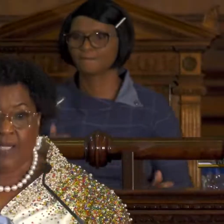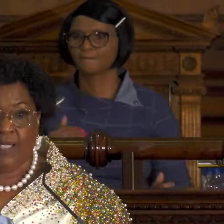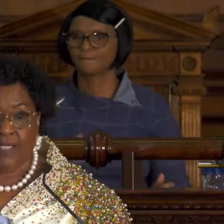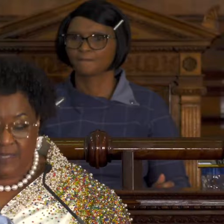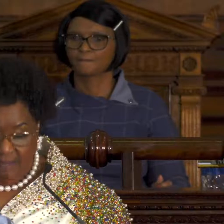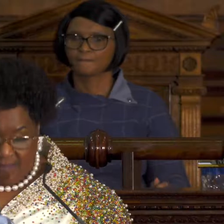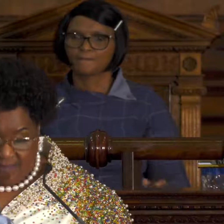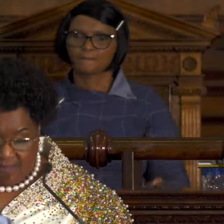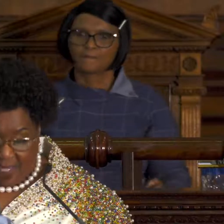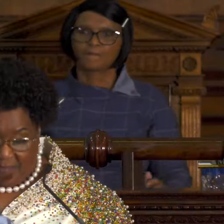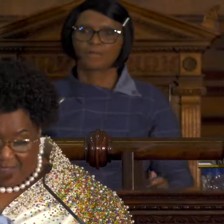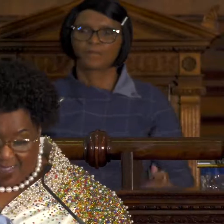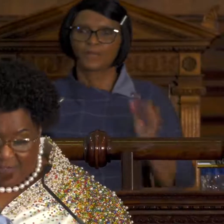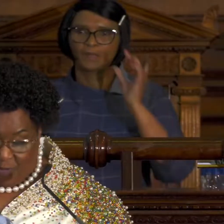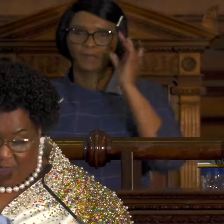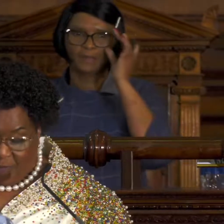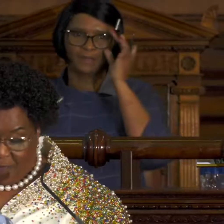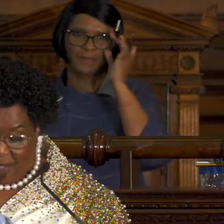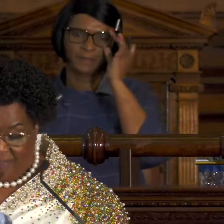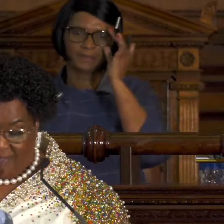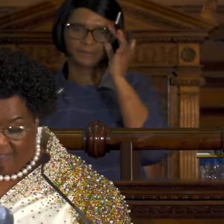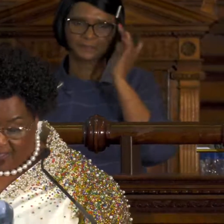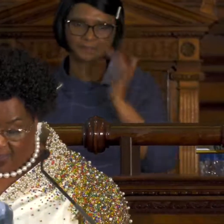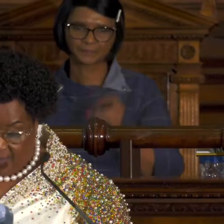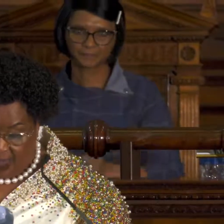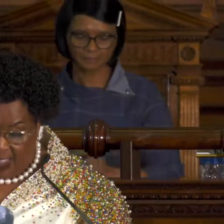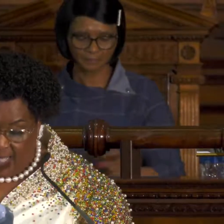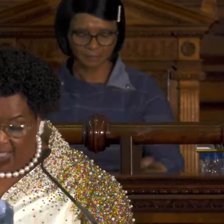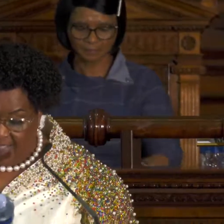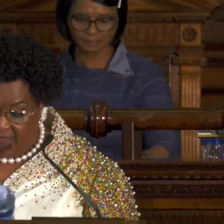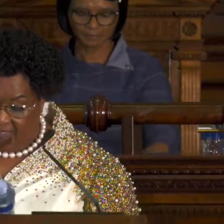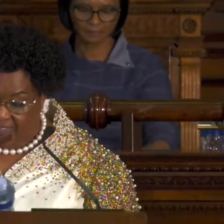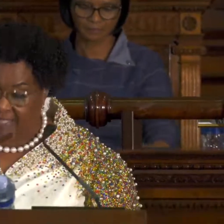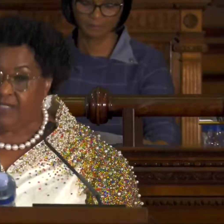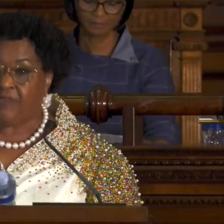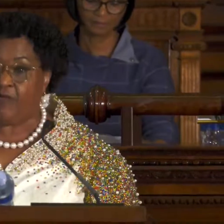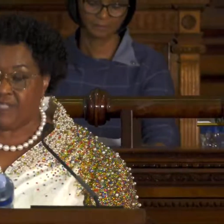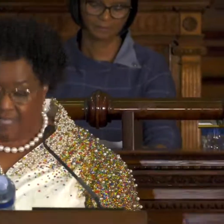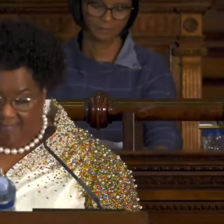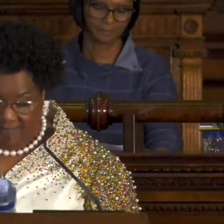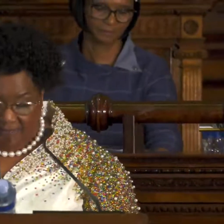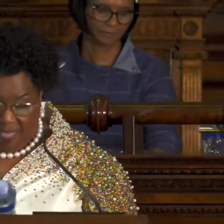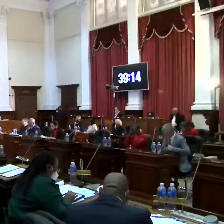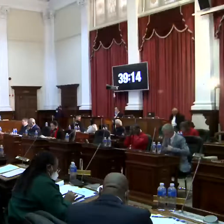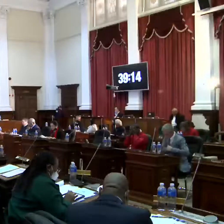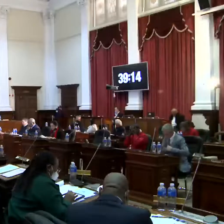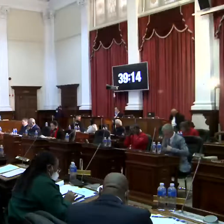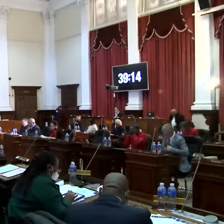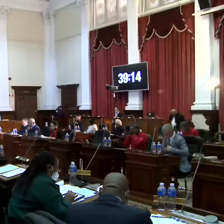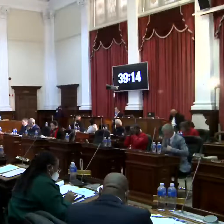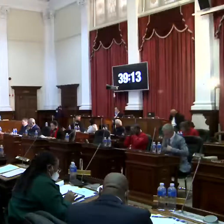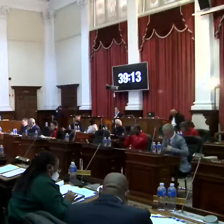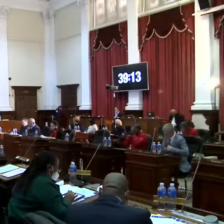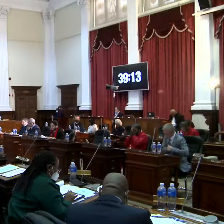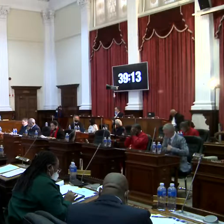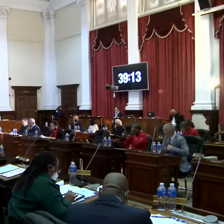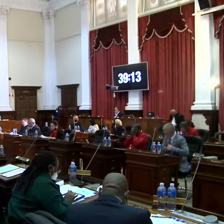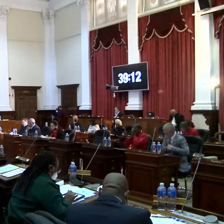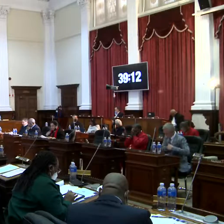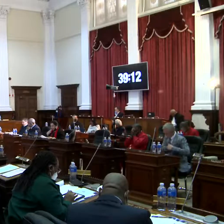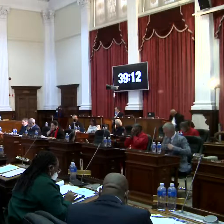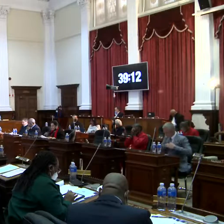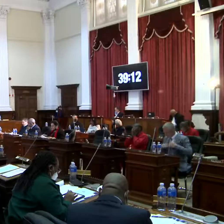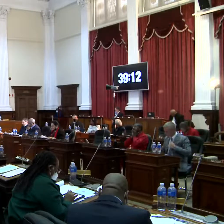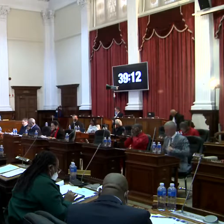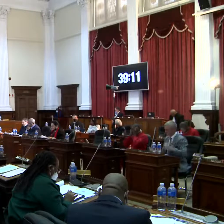here, chairpersons of our public and chief executive officers, leaders of the African